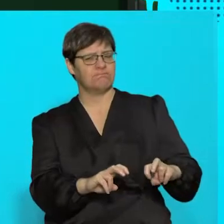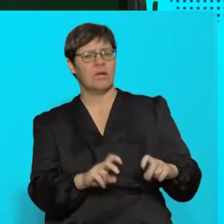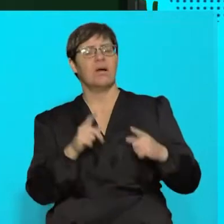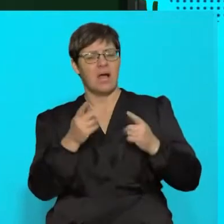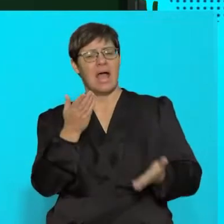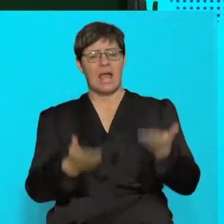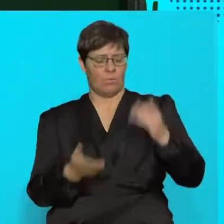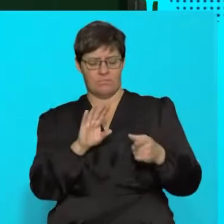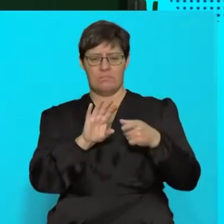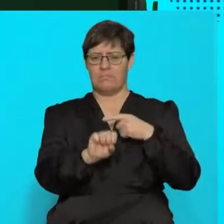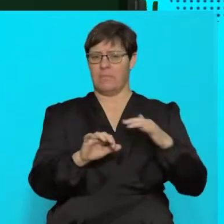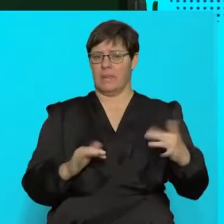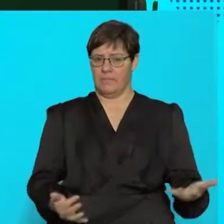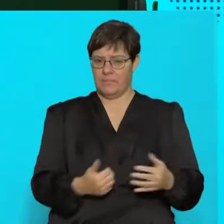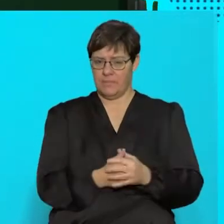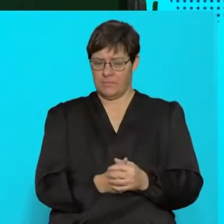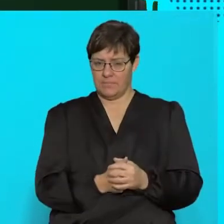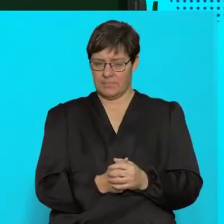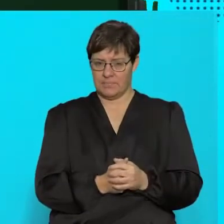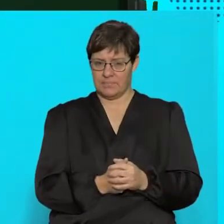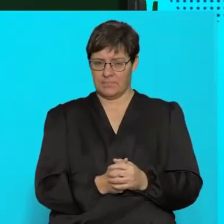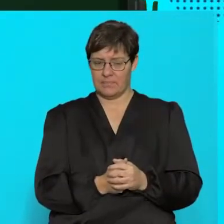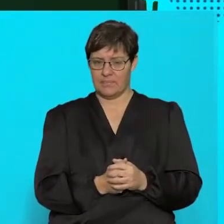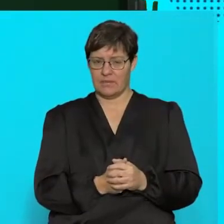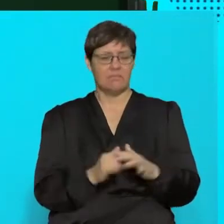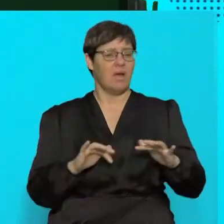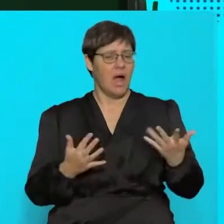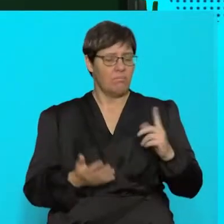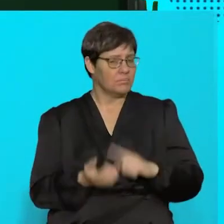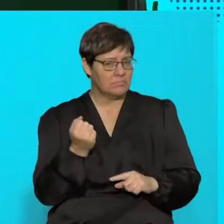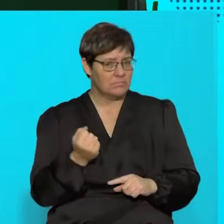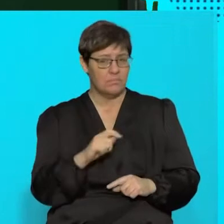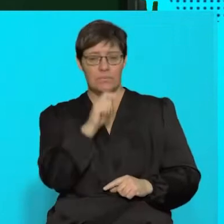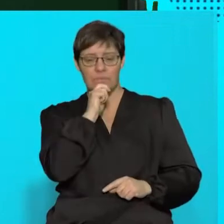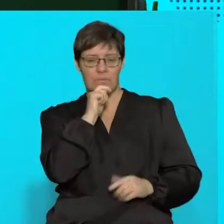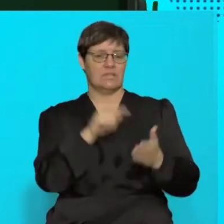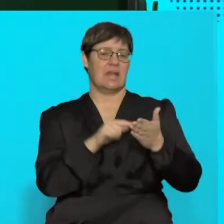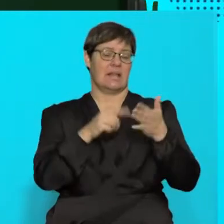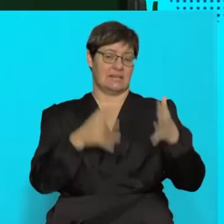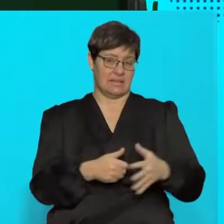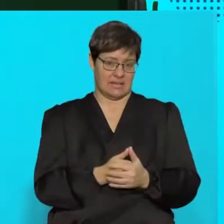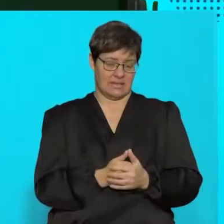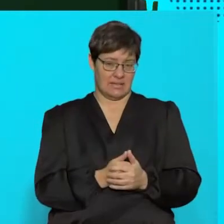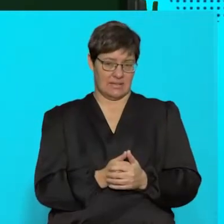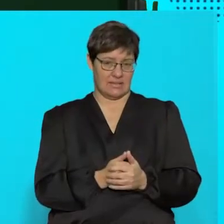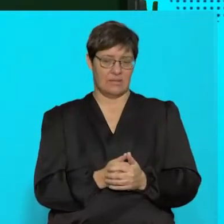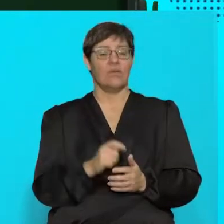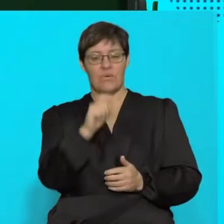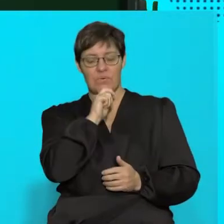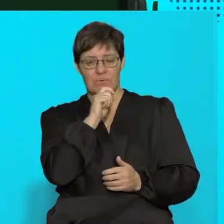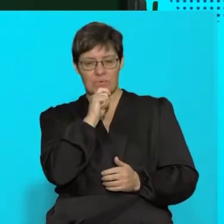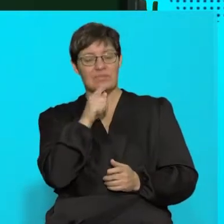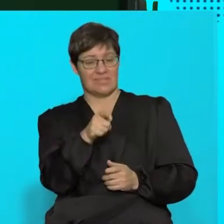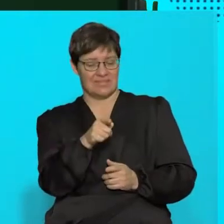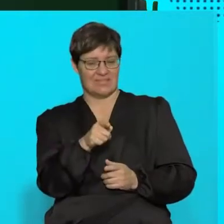actually find this equation of the least square regression. How do we find that? Using our calculator and actually using